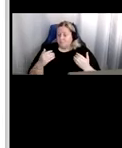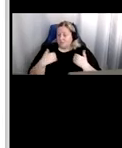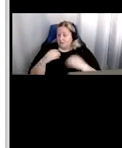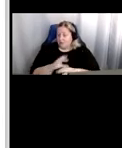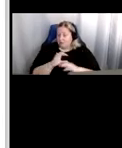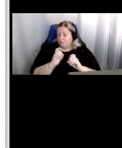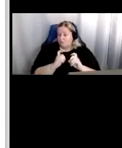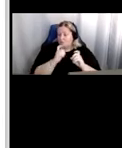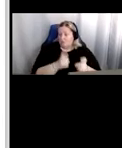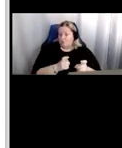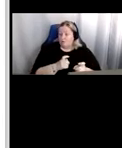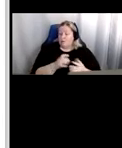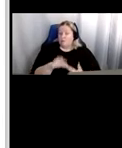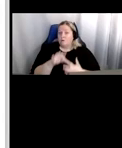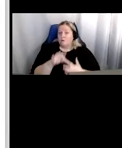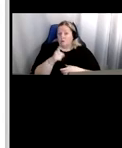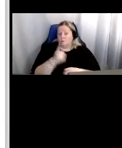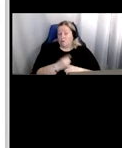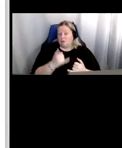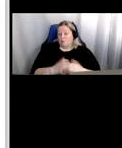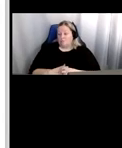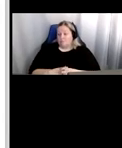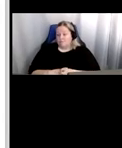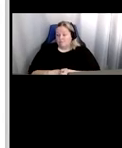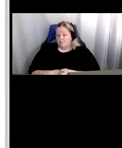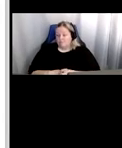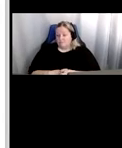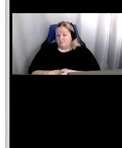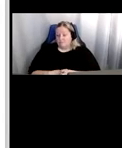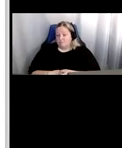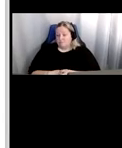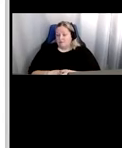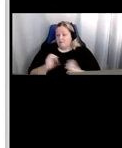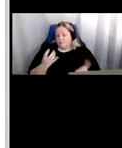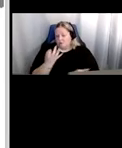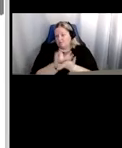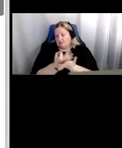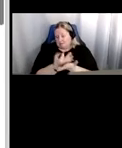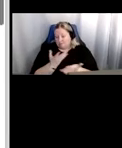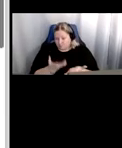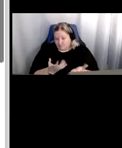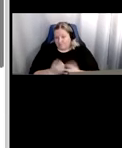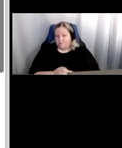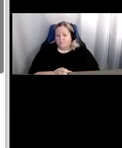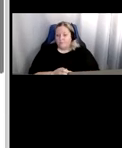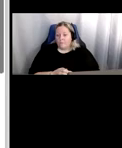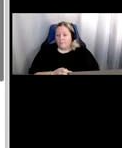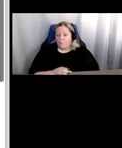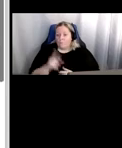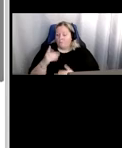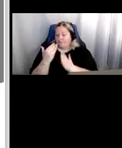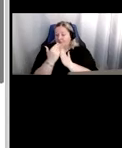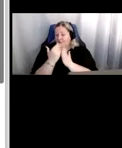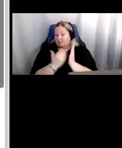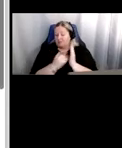they are in special need of them now. And then of course, financing. So this site lists some